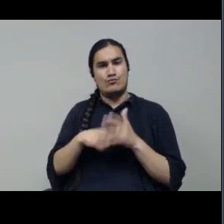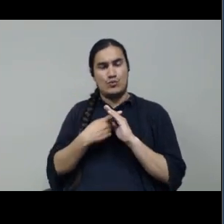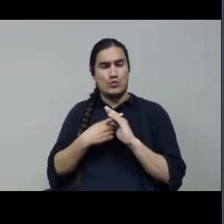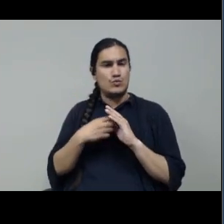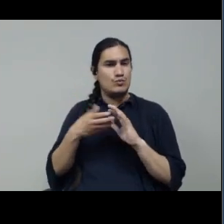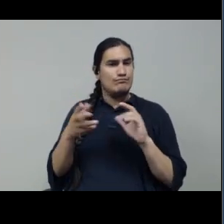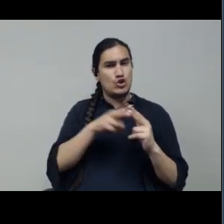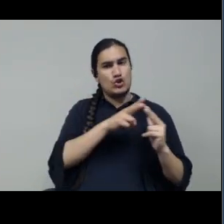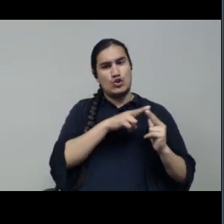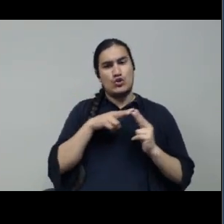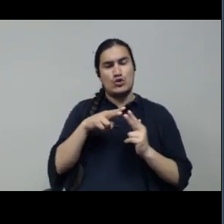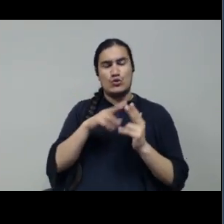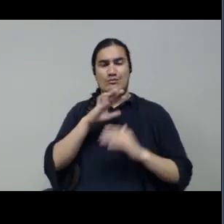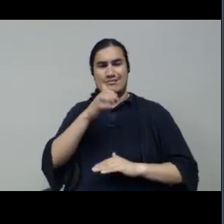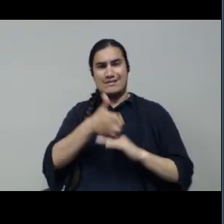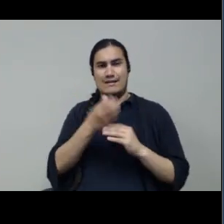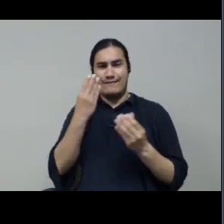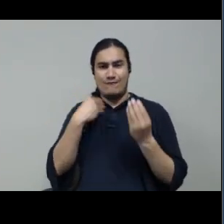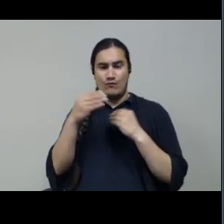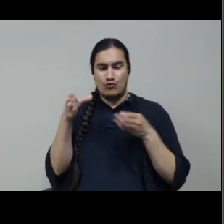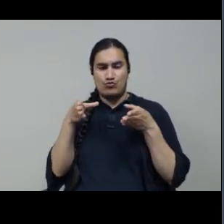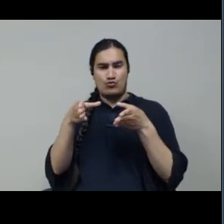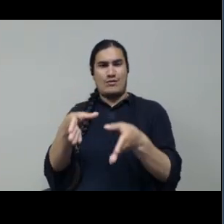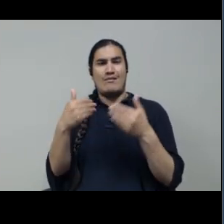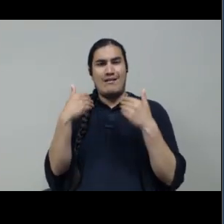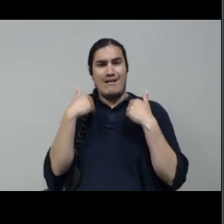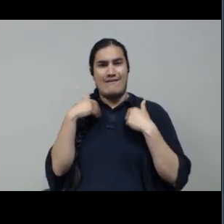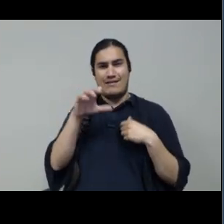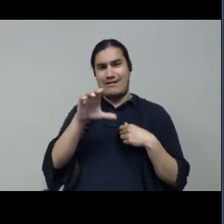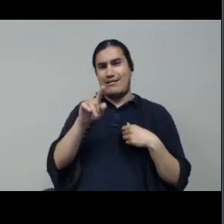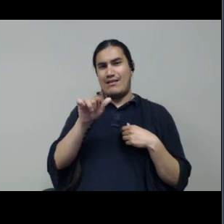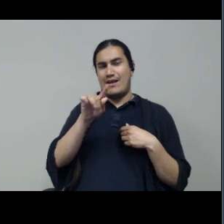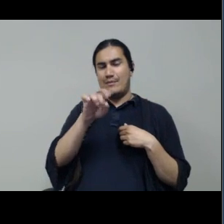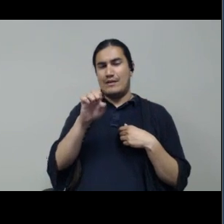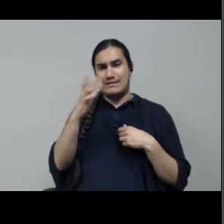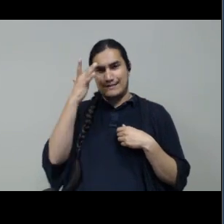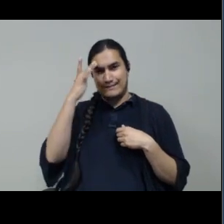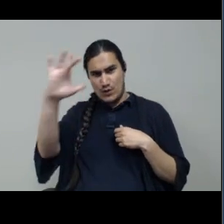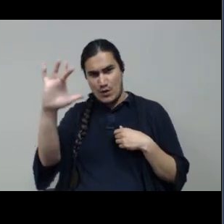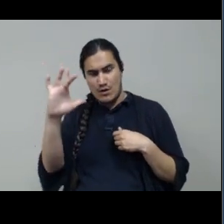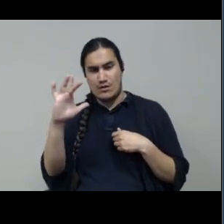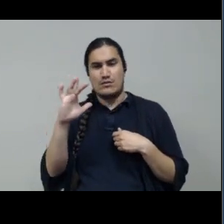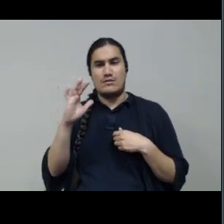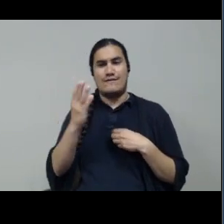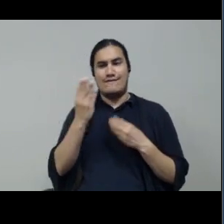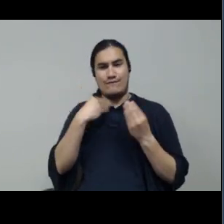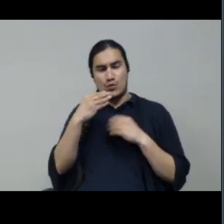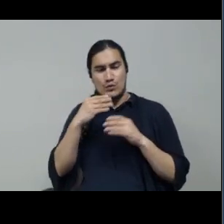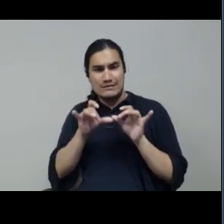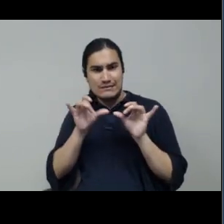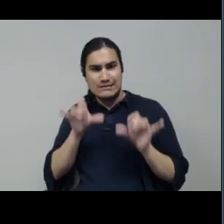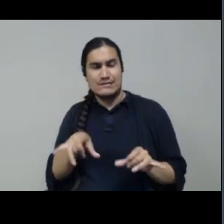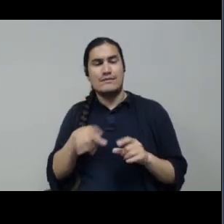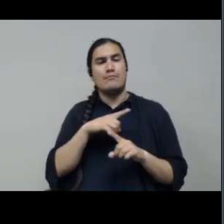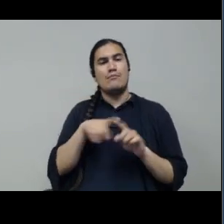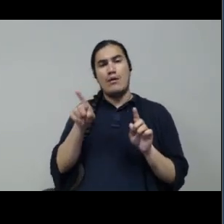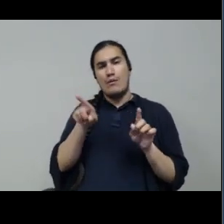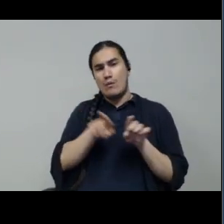they've created these food trails, and it's really creating a climate smart, environmentally sustainable food system. But it's focusing